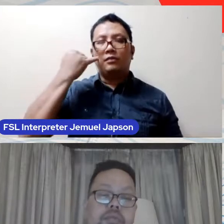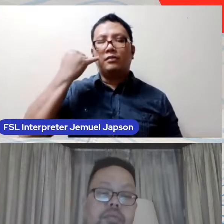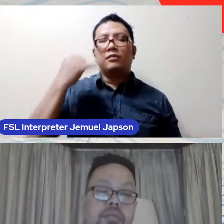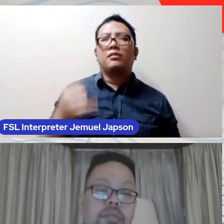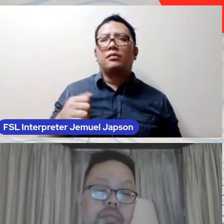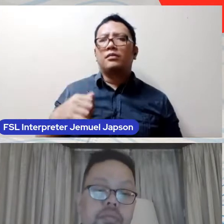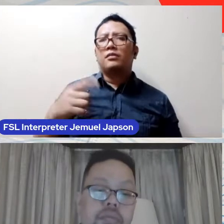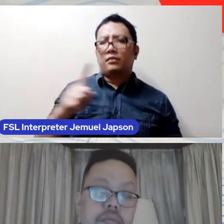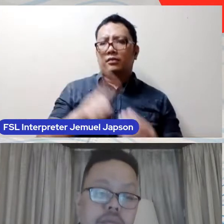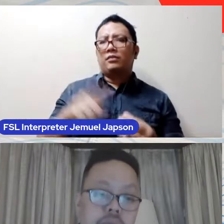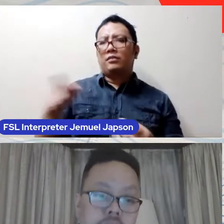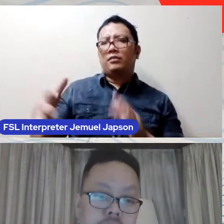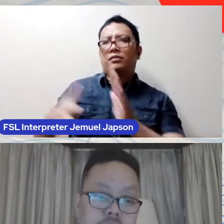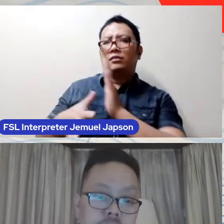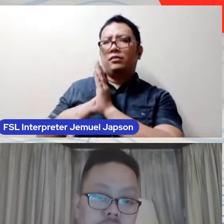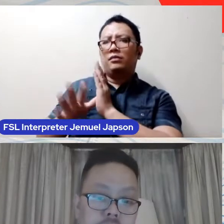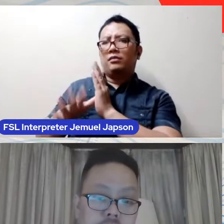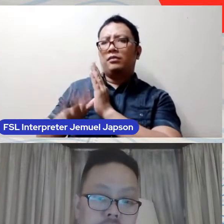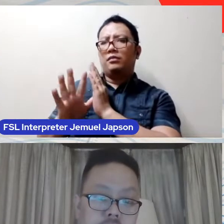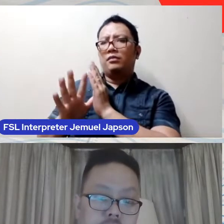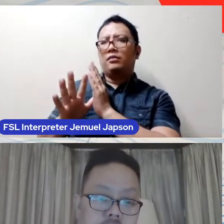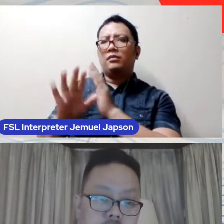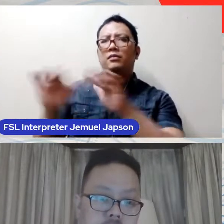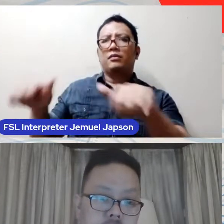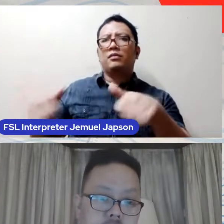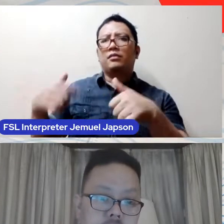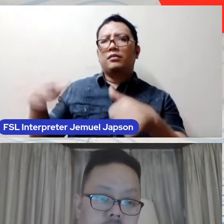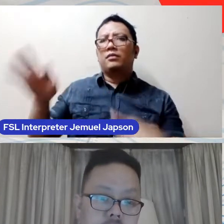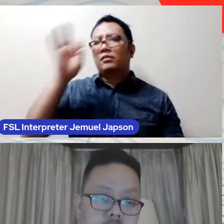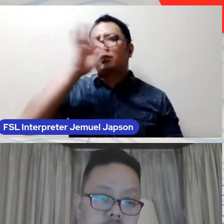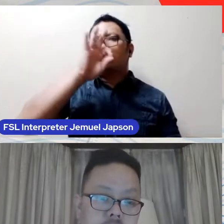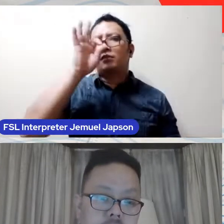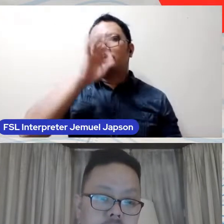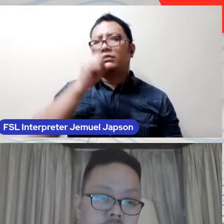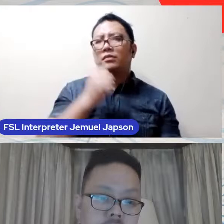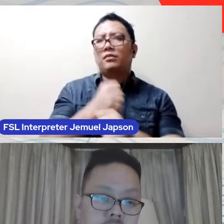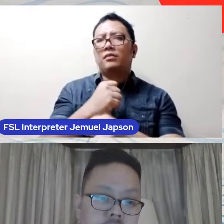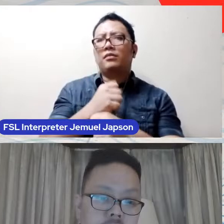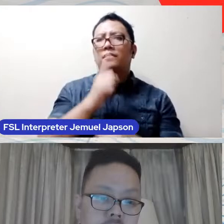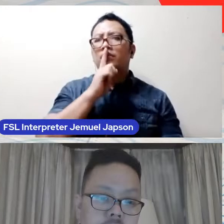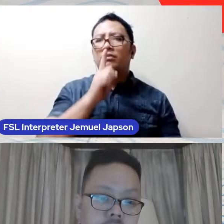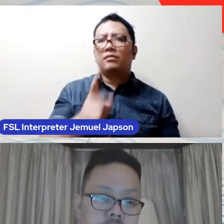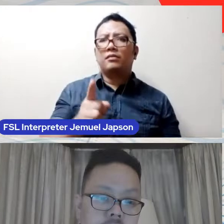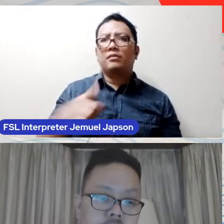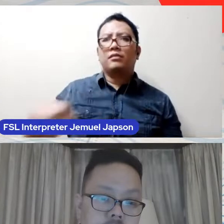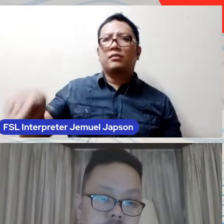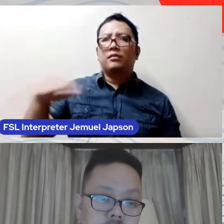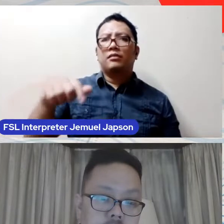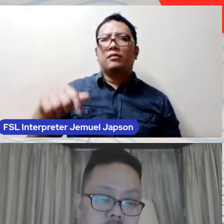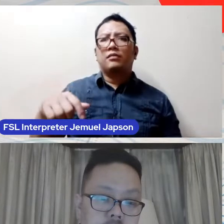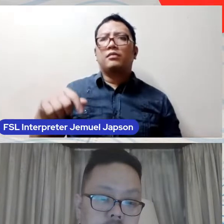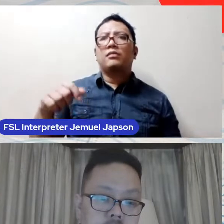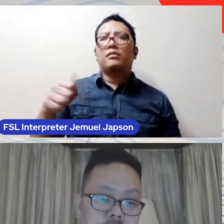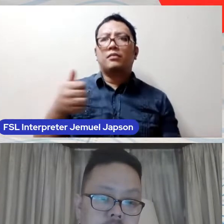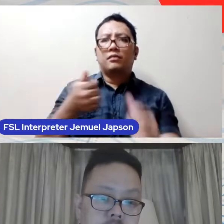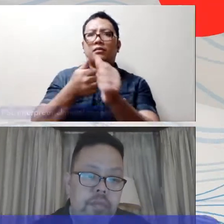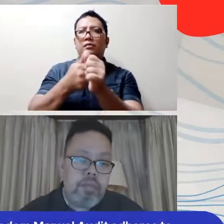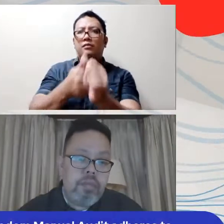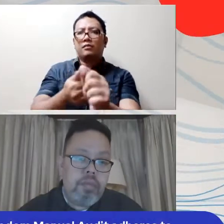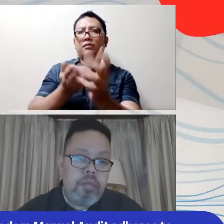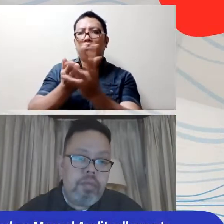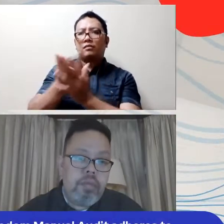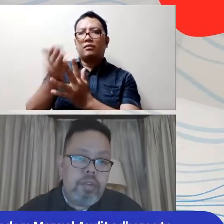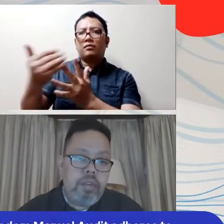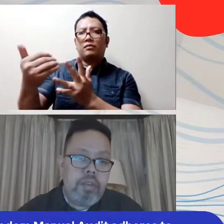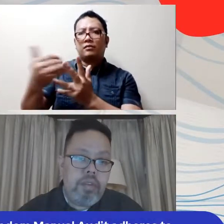how can the Filipinos be assured nga that the Random Manual Audit adheres to transparency and